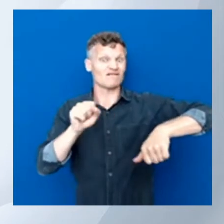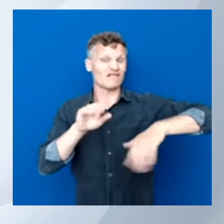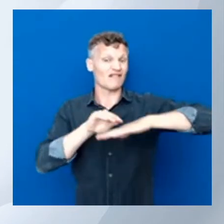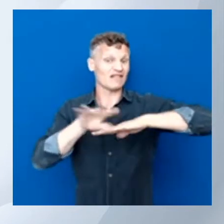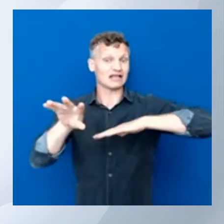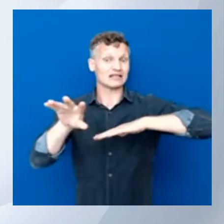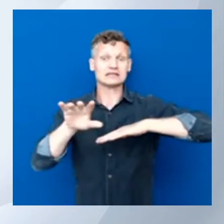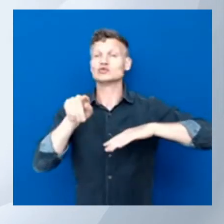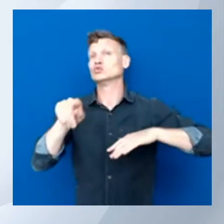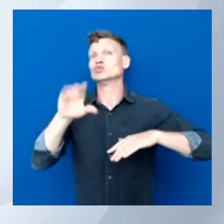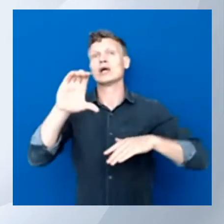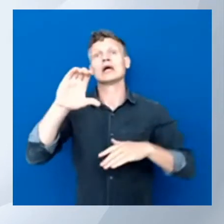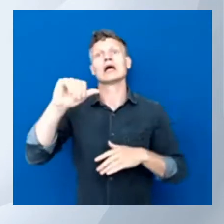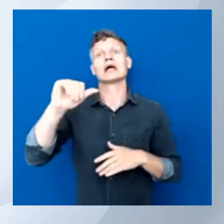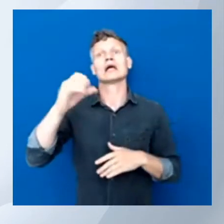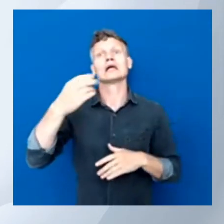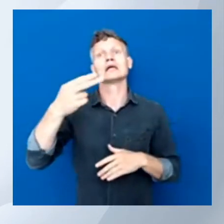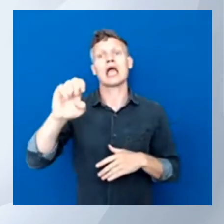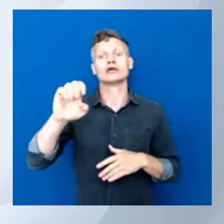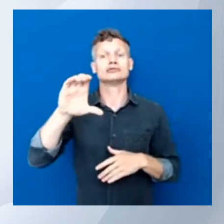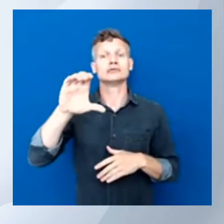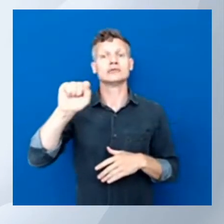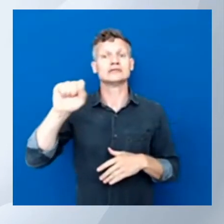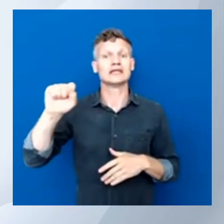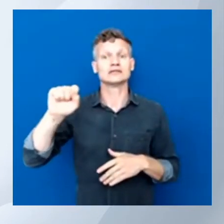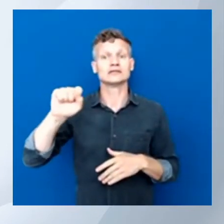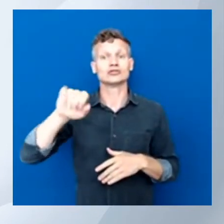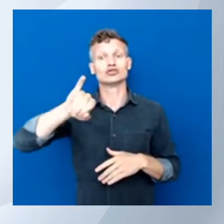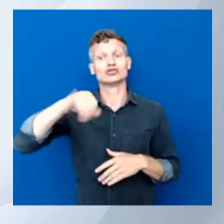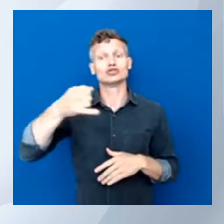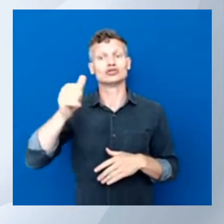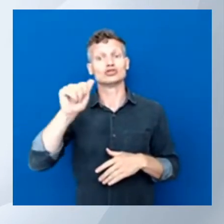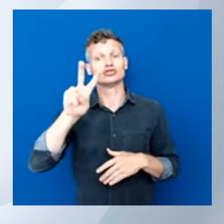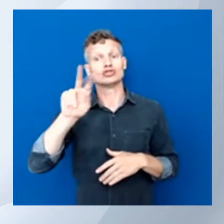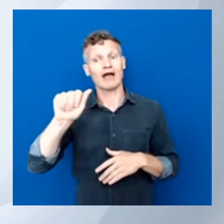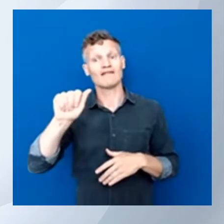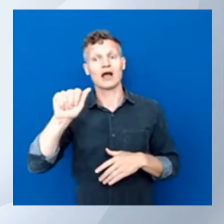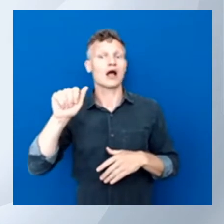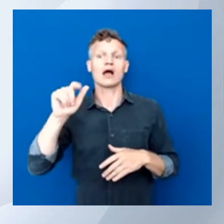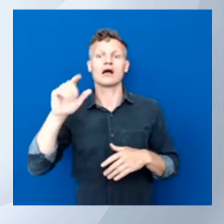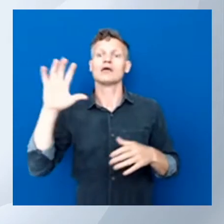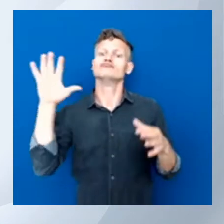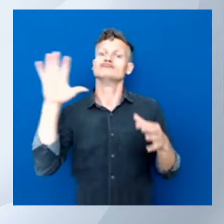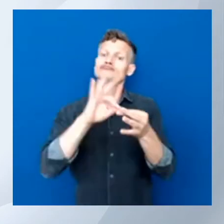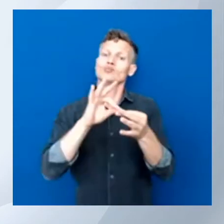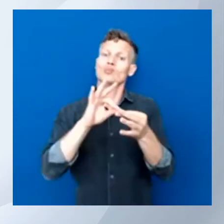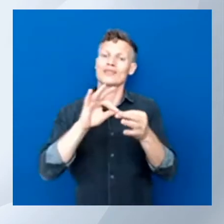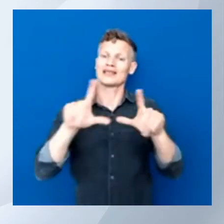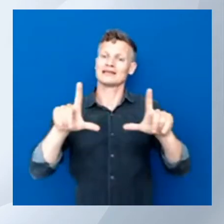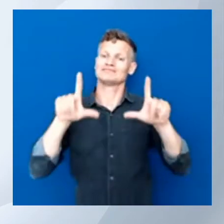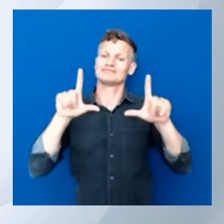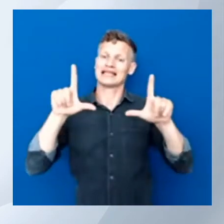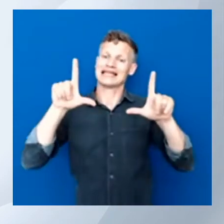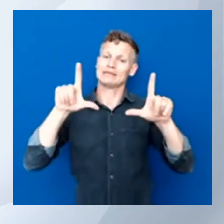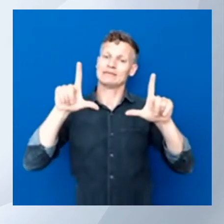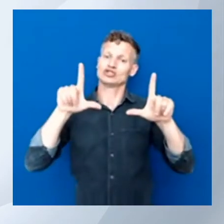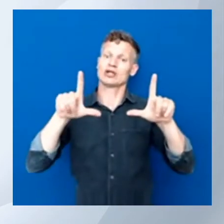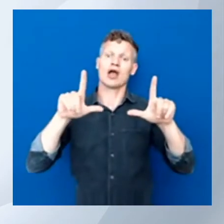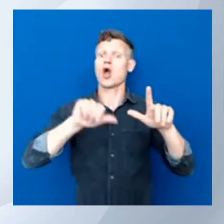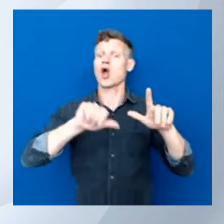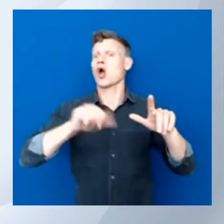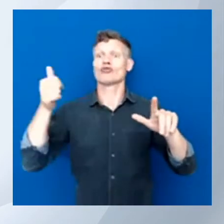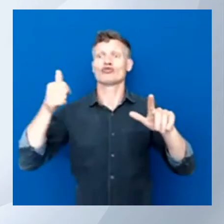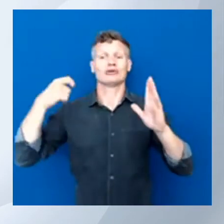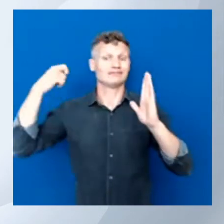CSS, JavaScript, and images, and every other dynamic request still goes to the server. Well, the server's going to go offline, and then you